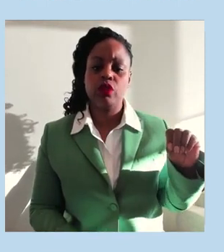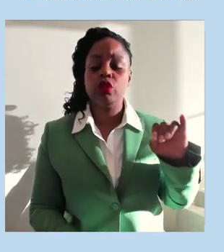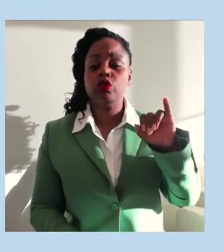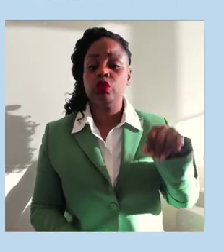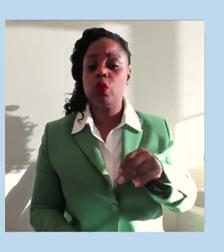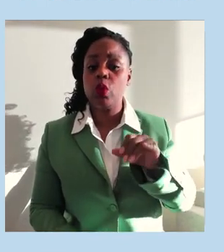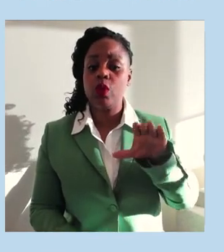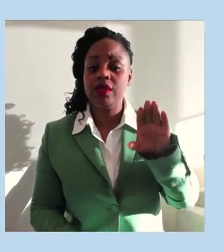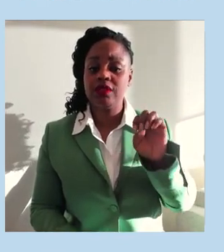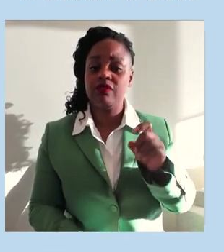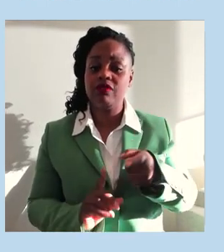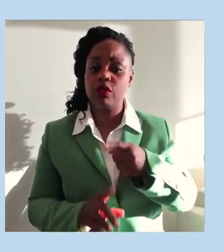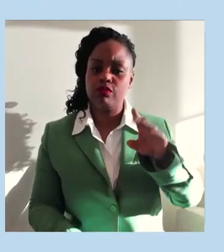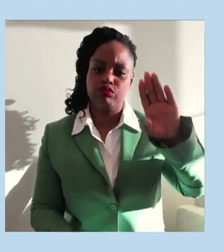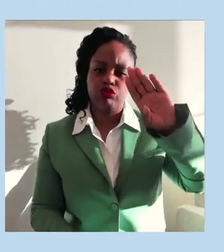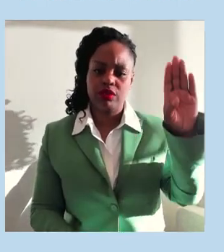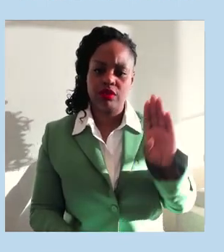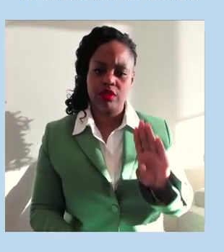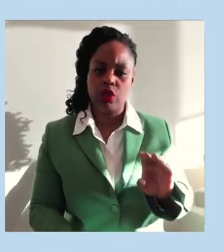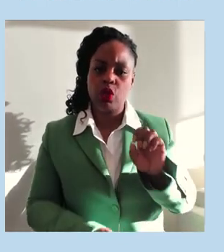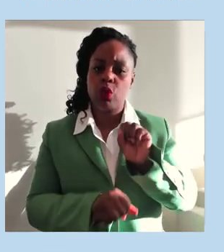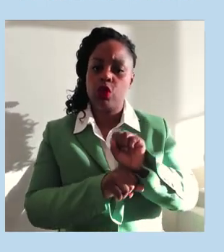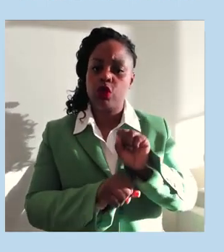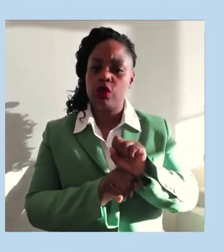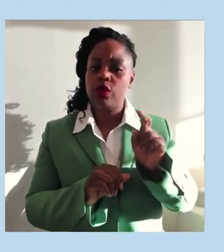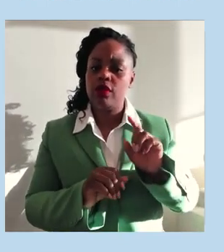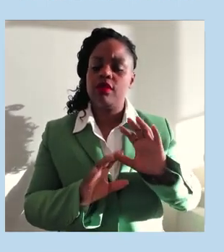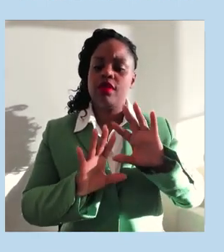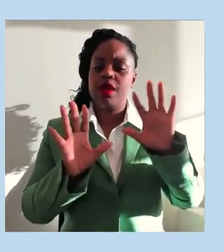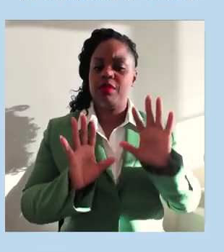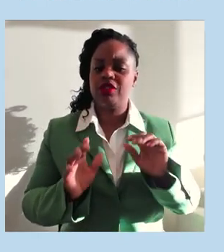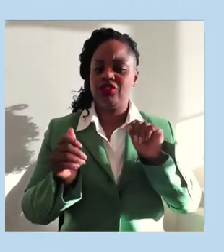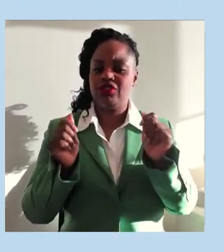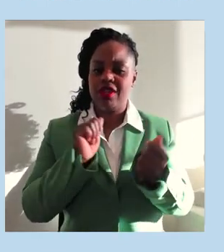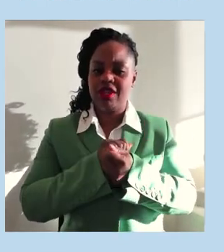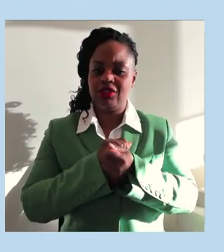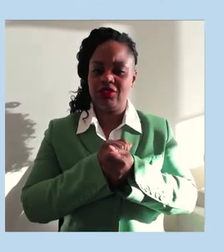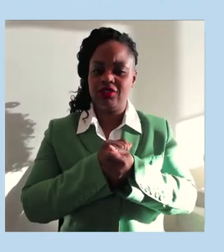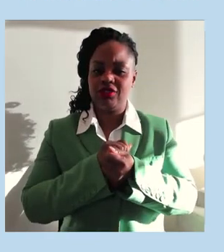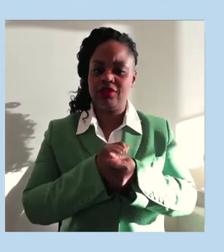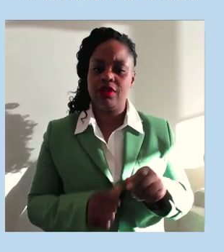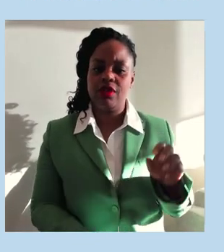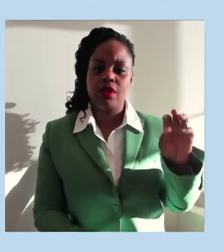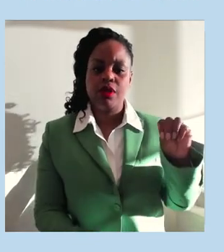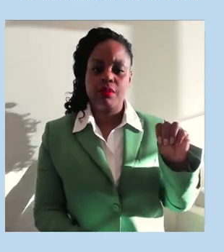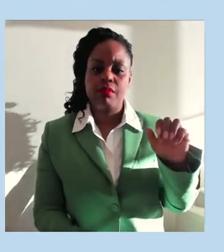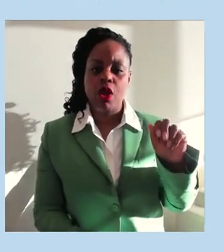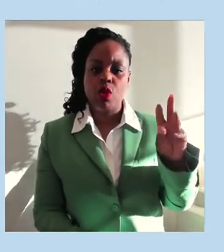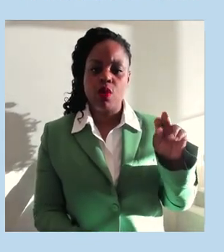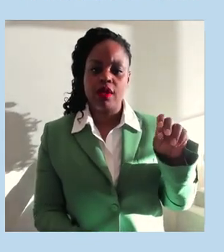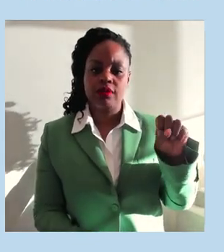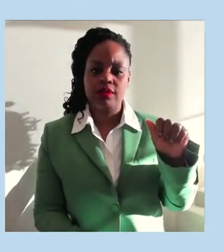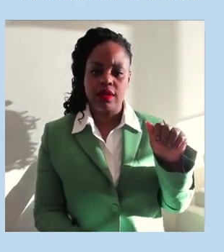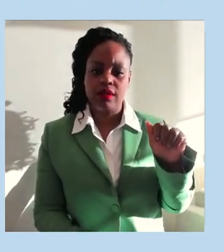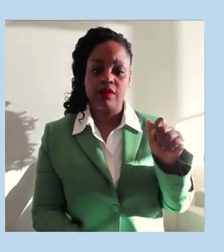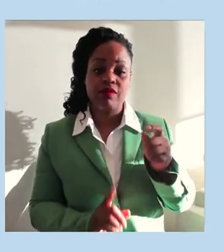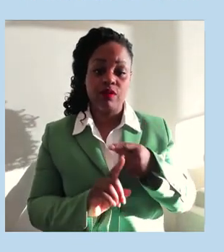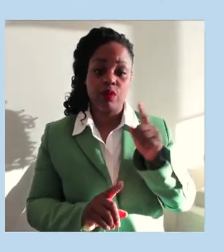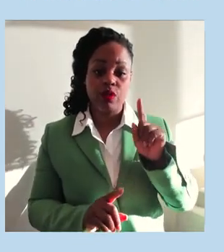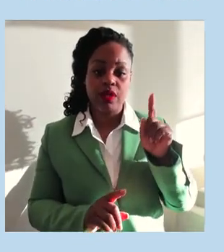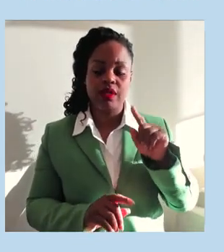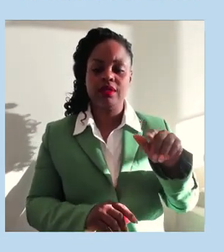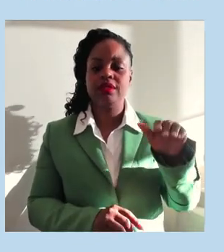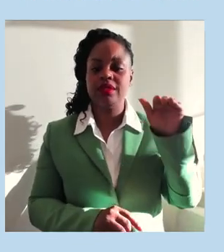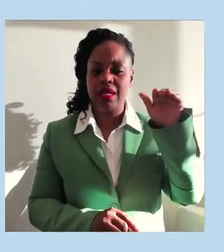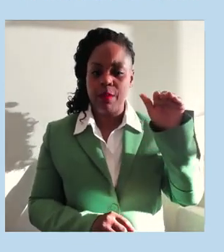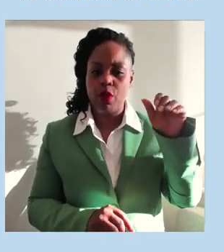and gender-based violence. Weiwei, who works on peace building in Burma. And Morgan, a diversity, equity, and